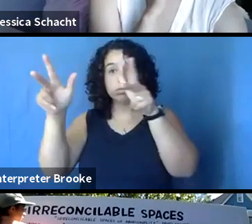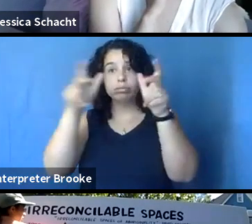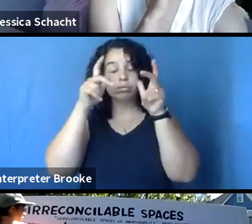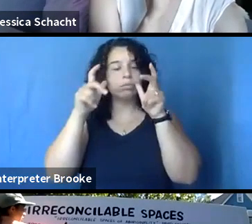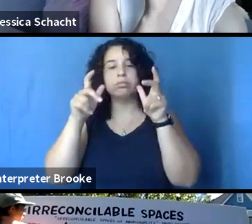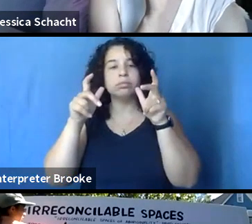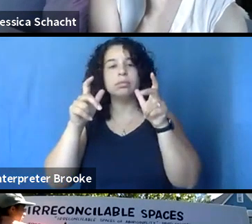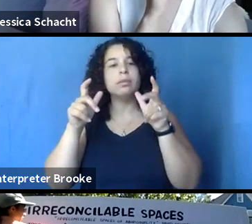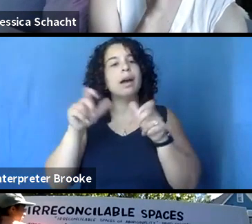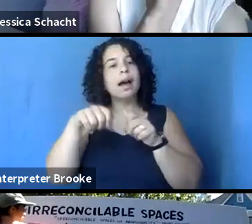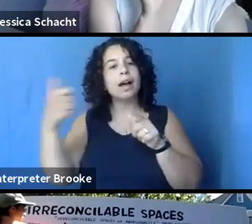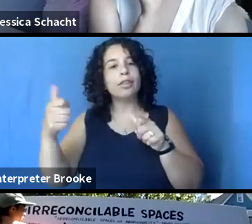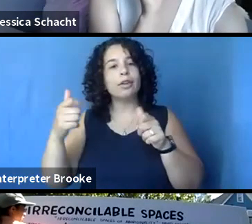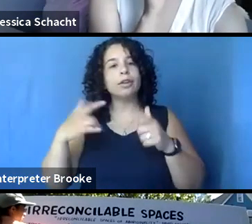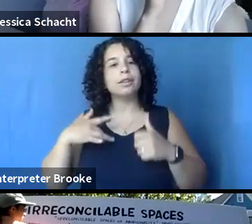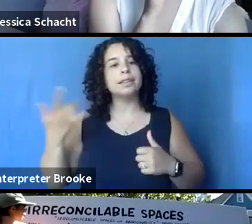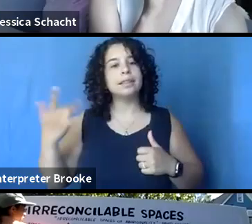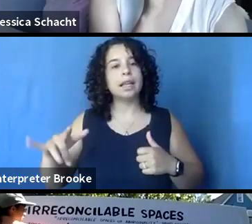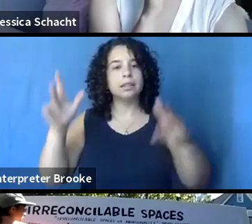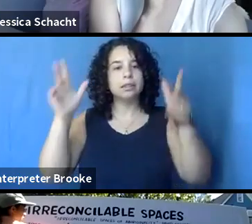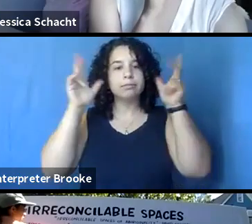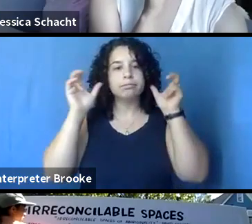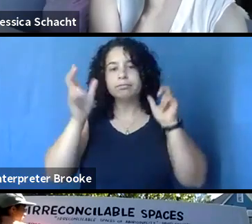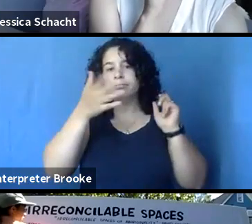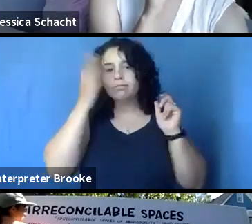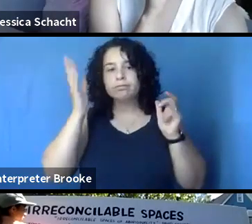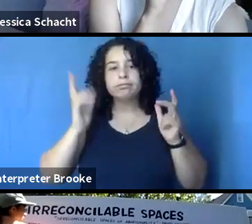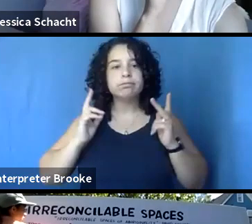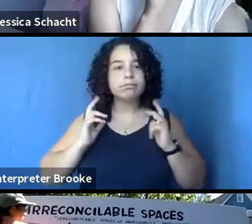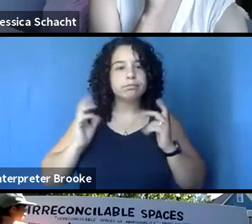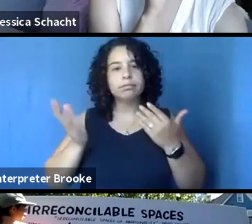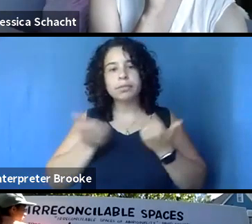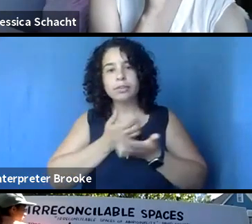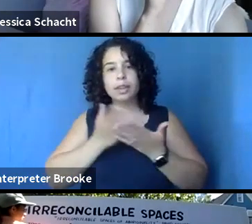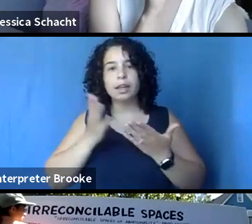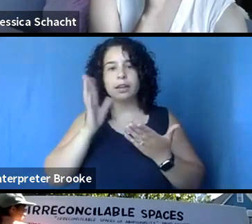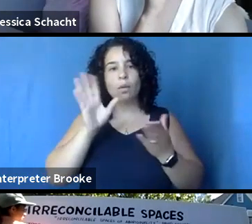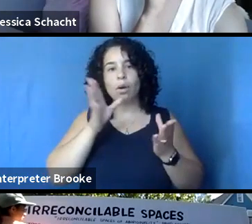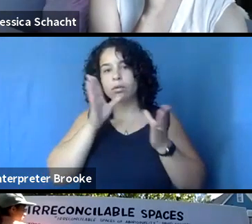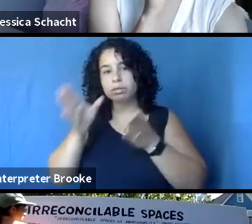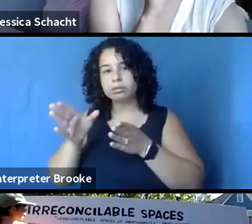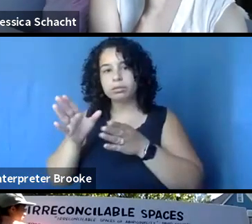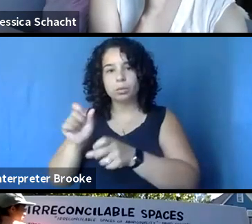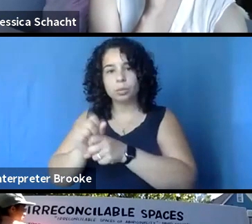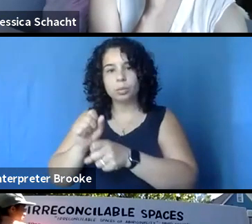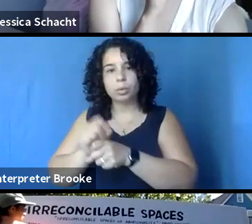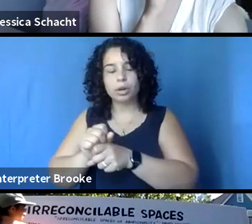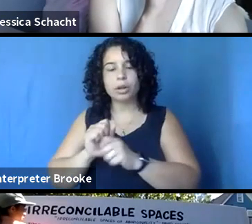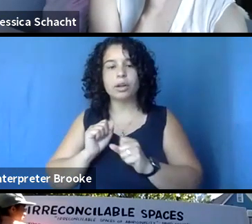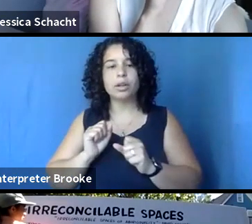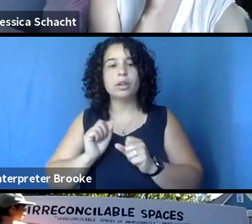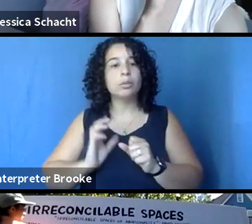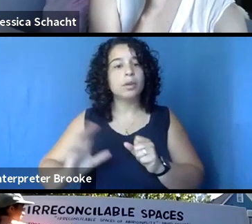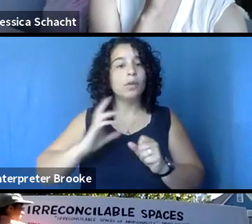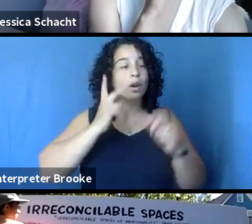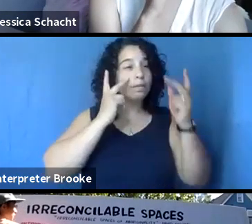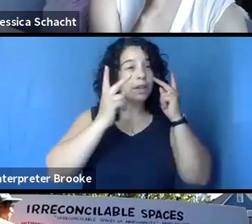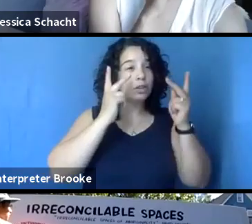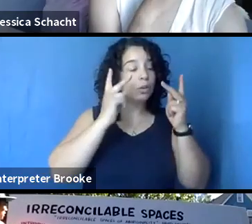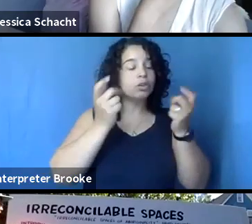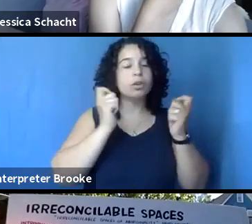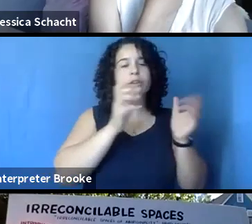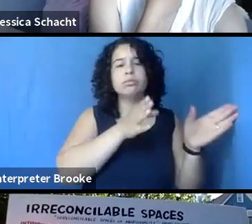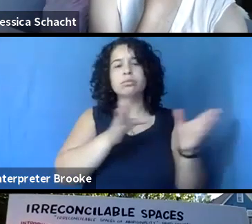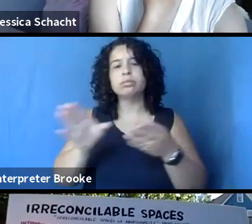my surroundings. At a point in time, I shifted value from the visual to the non-visual. So I really try to find ways